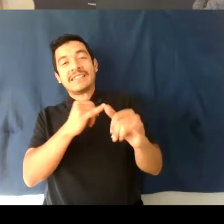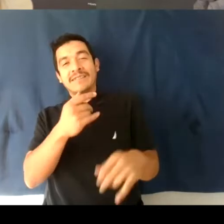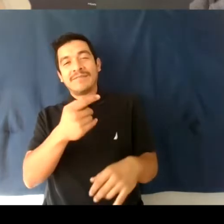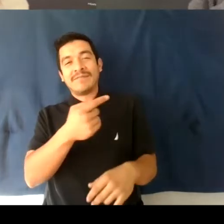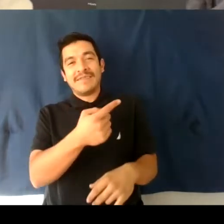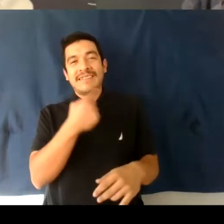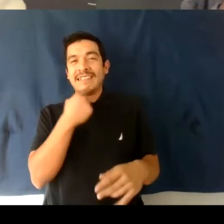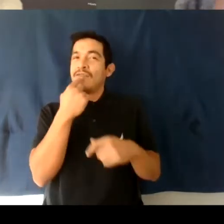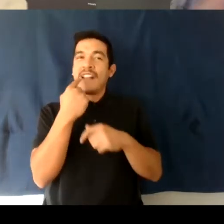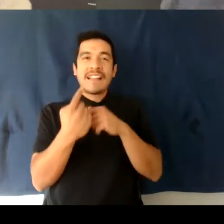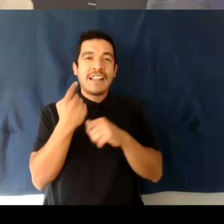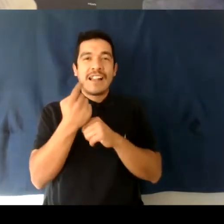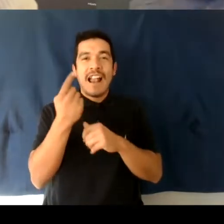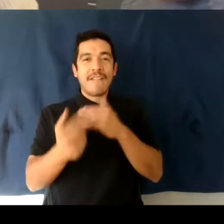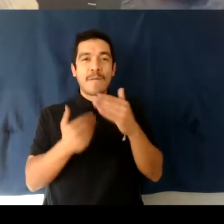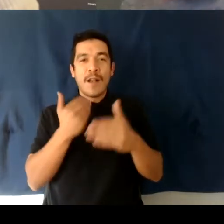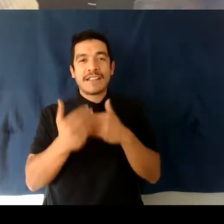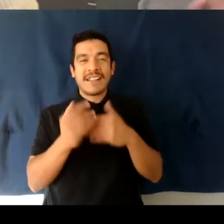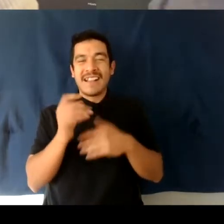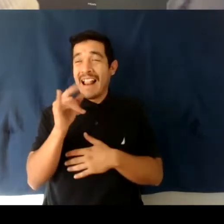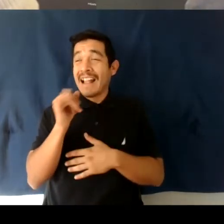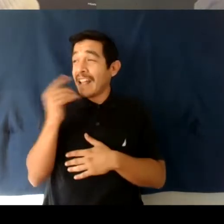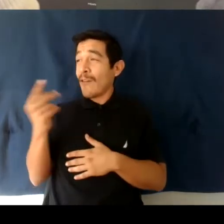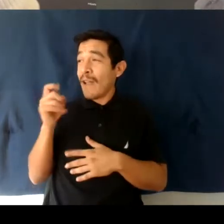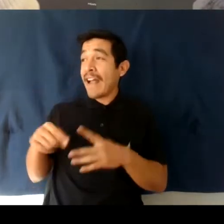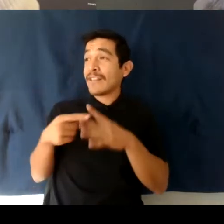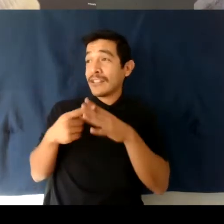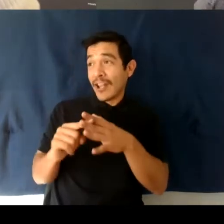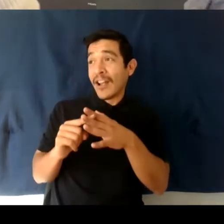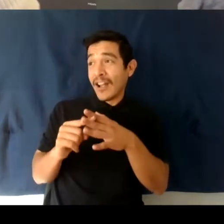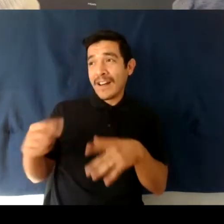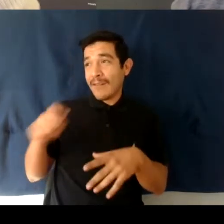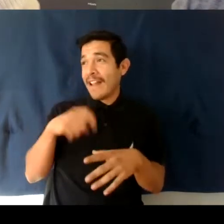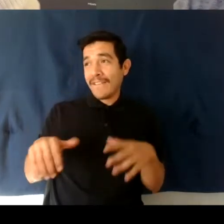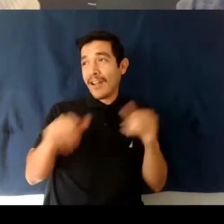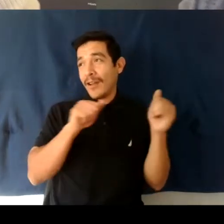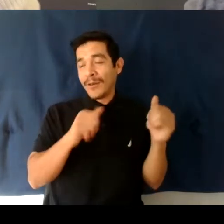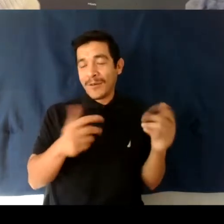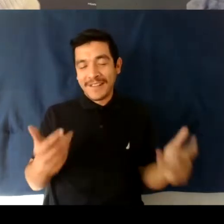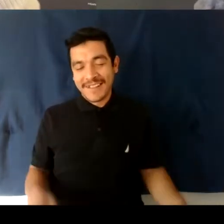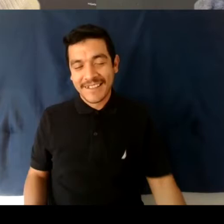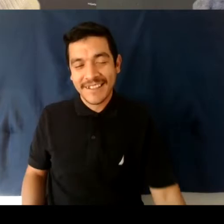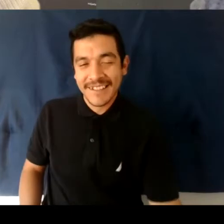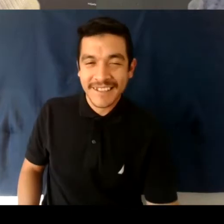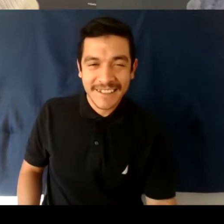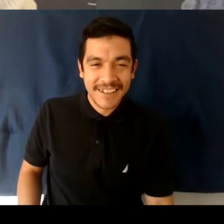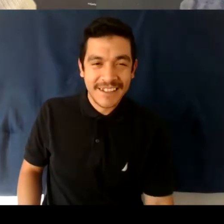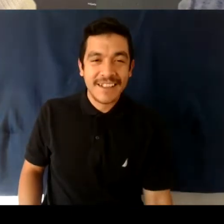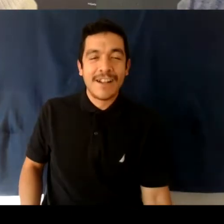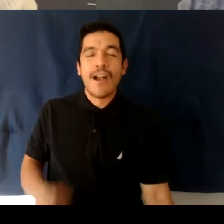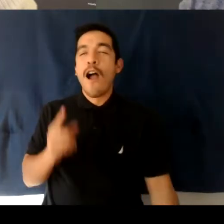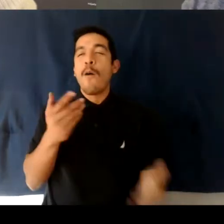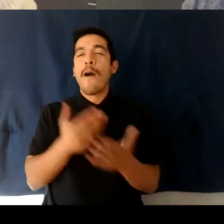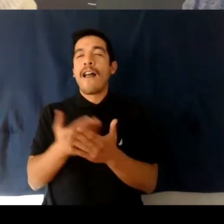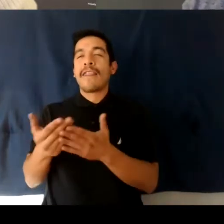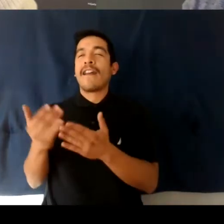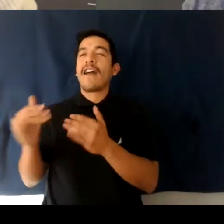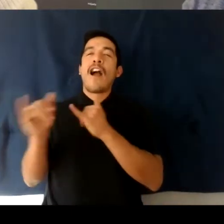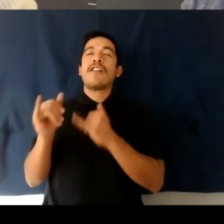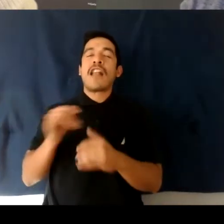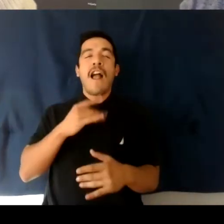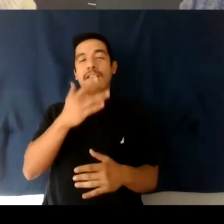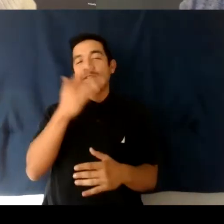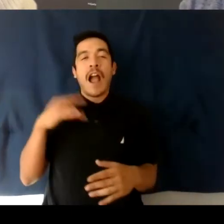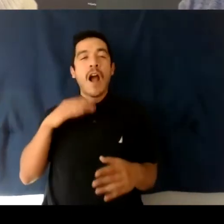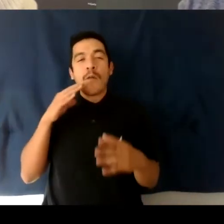started. We got to go. Oh, yeah. Oh, One thing also I forgot I was going to add that